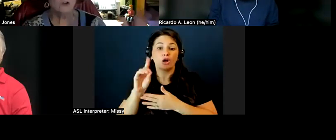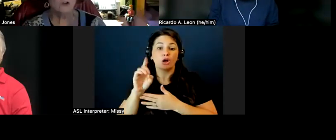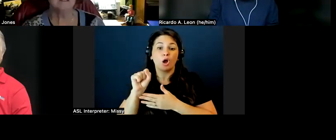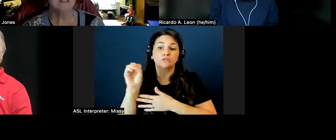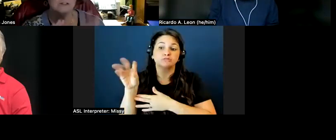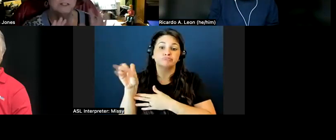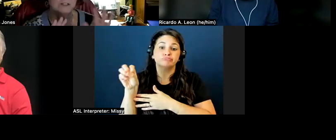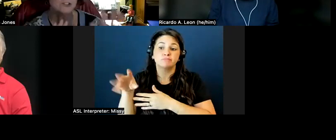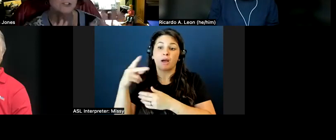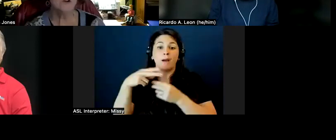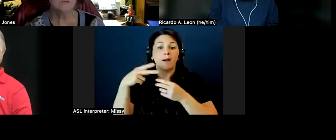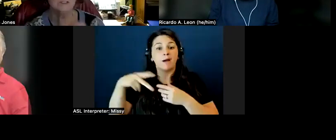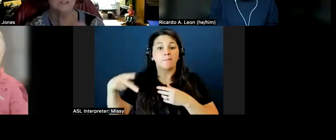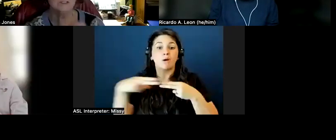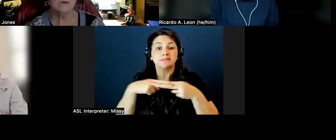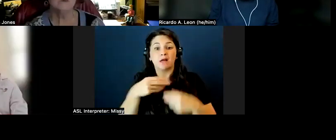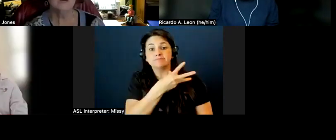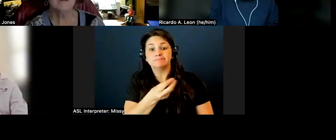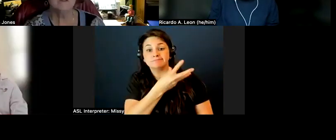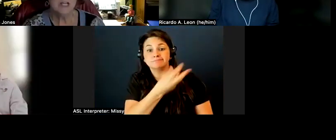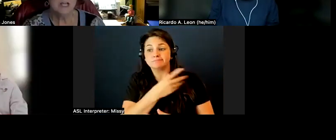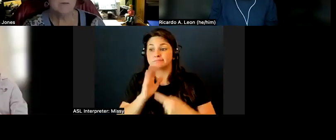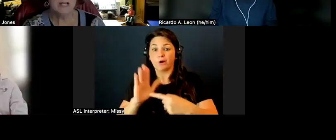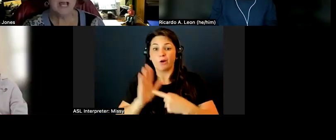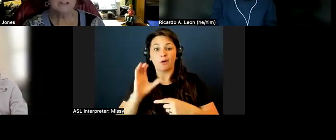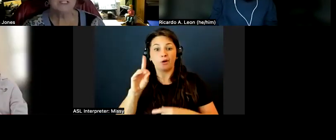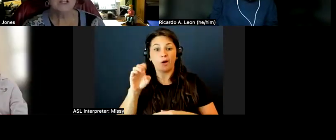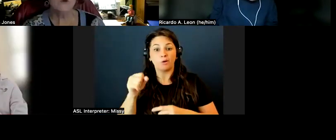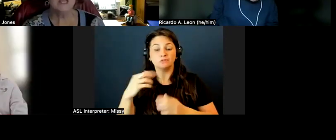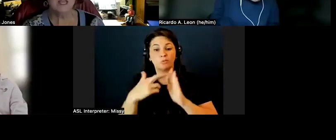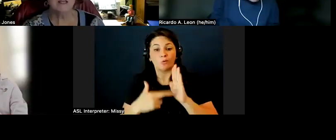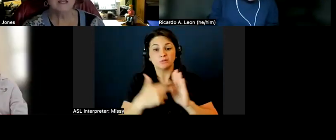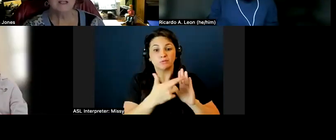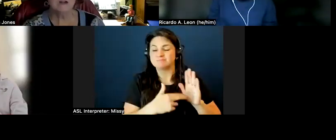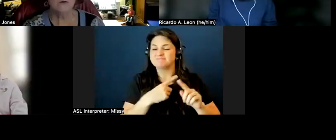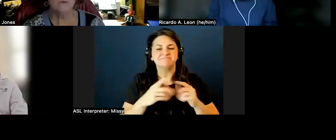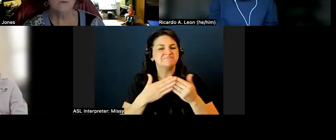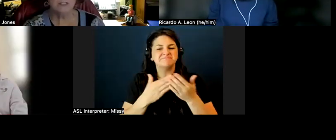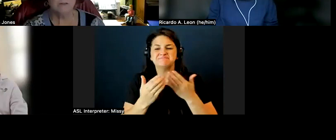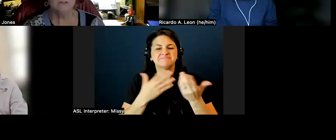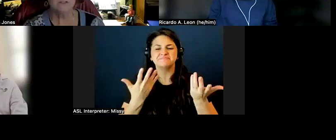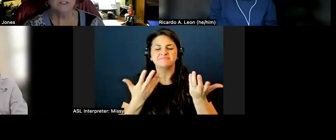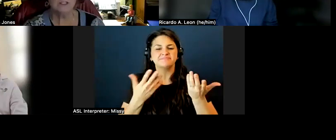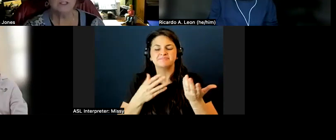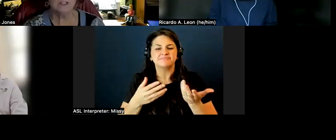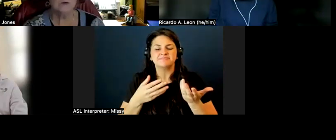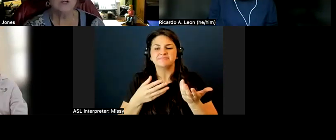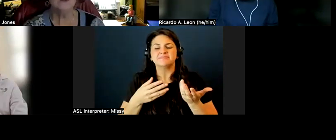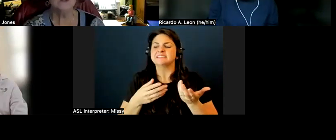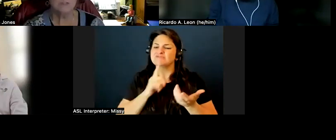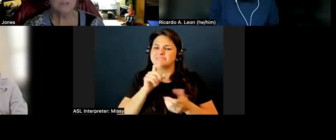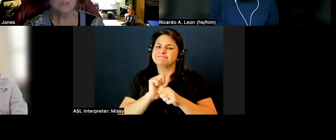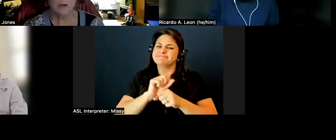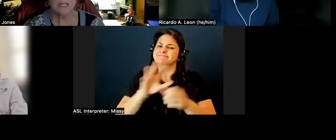can show me what it says, and you can show me the code books and, whatever, but actually going and, with individuals into the community who